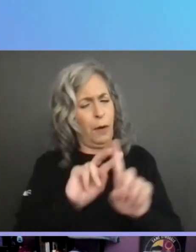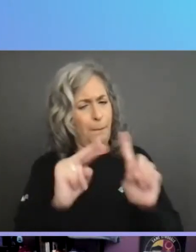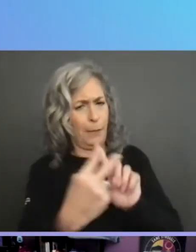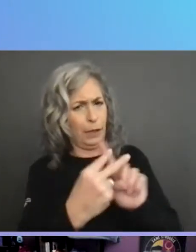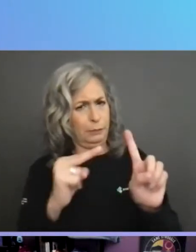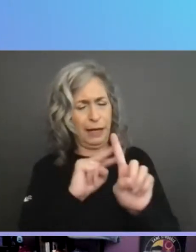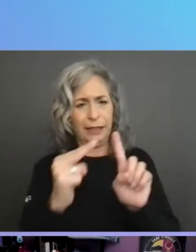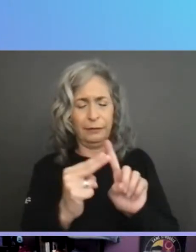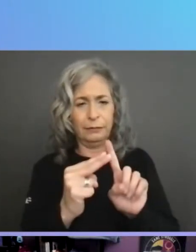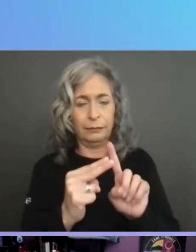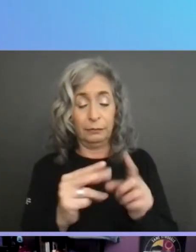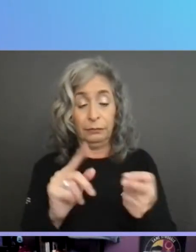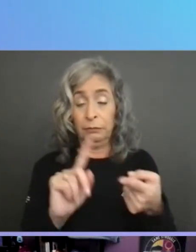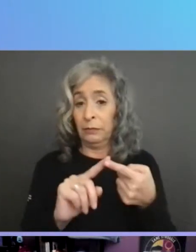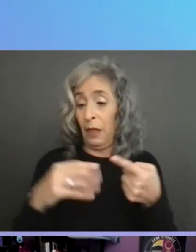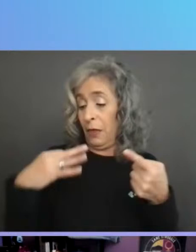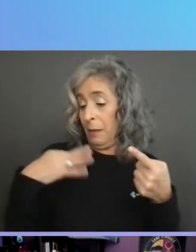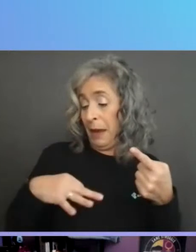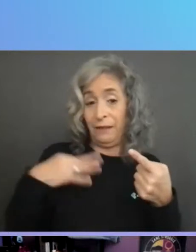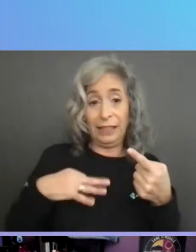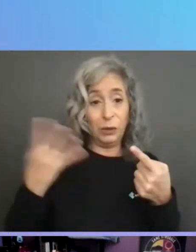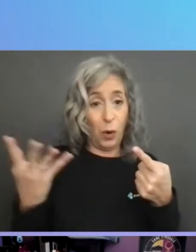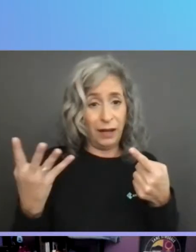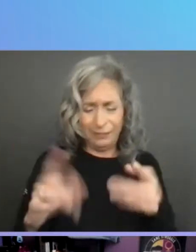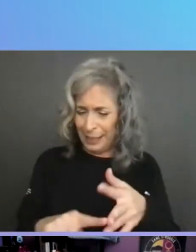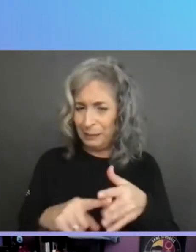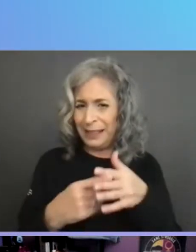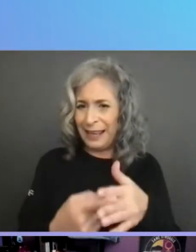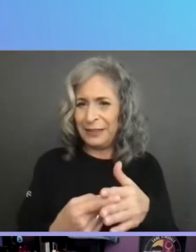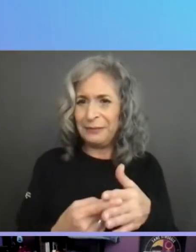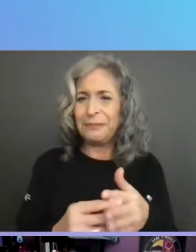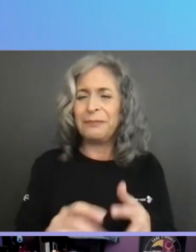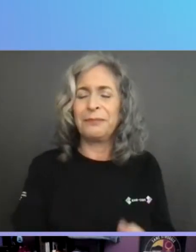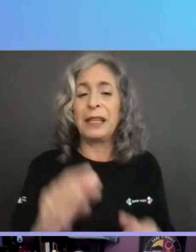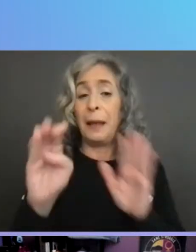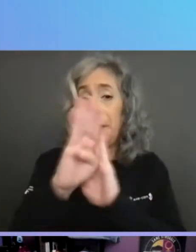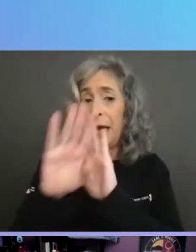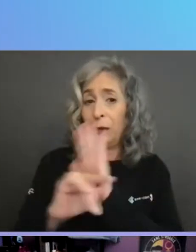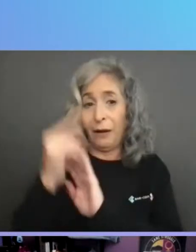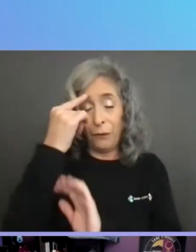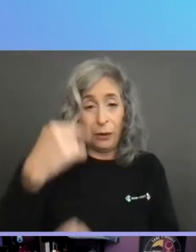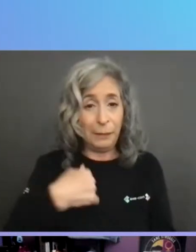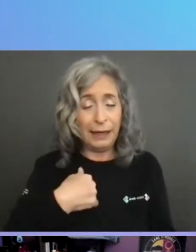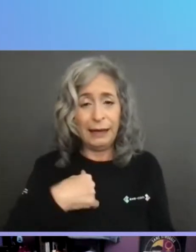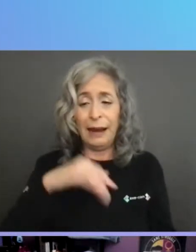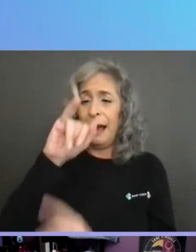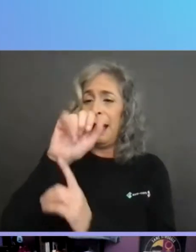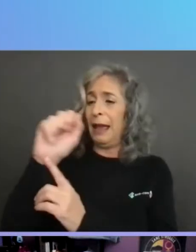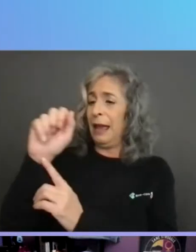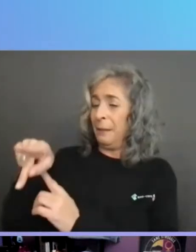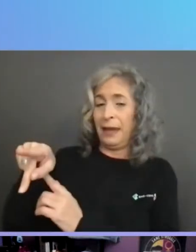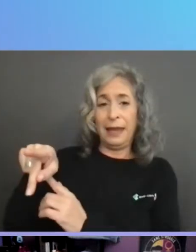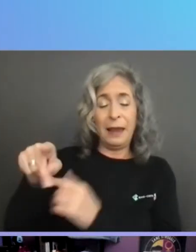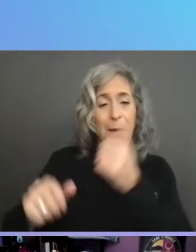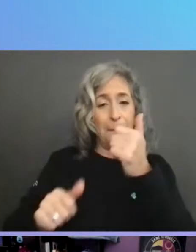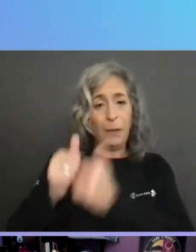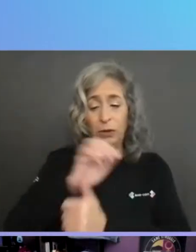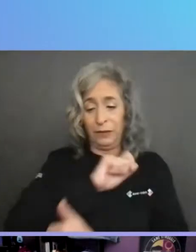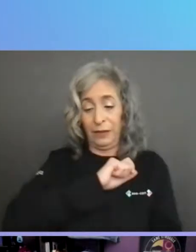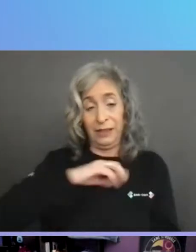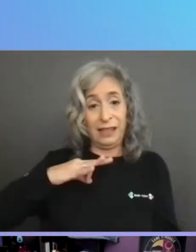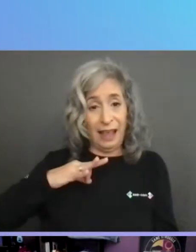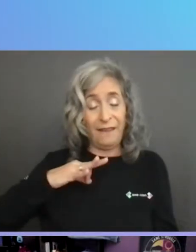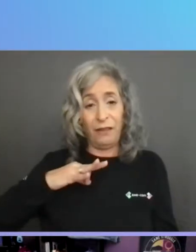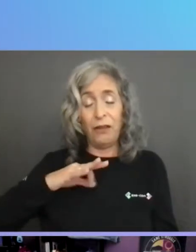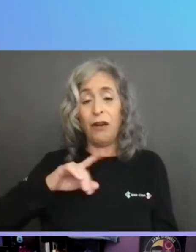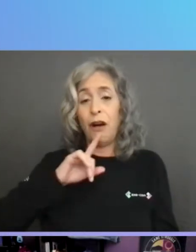what the benefits are. So let's get started. Just as background for me, at IAAP, most of our staff